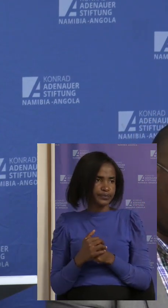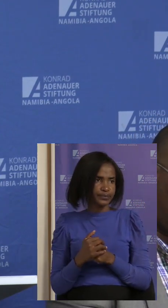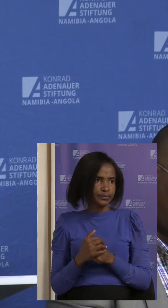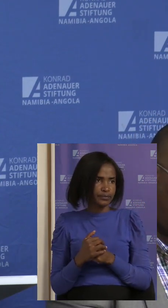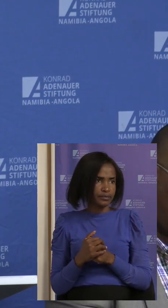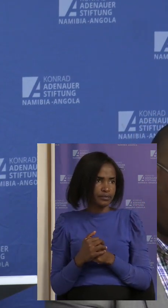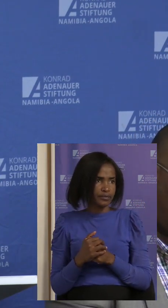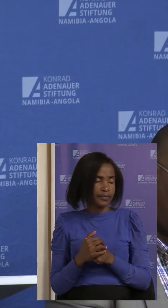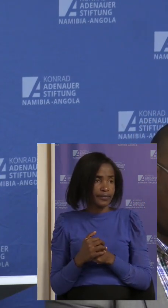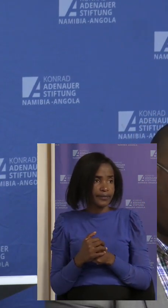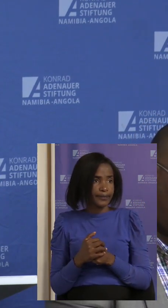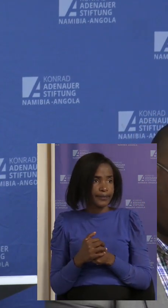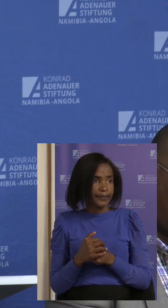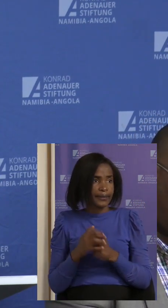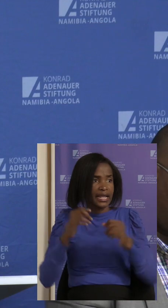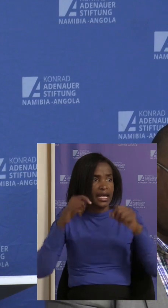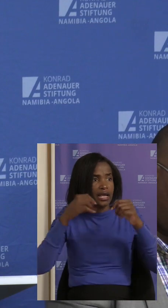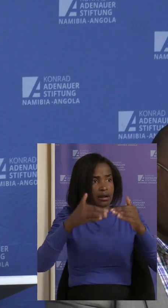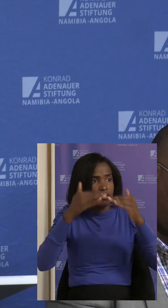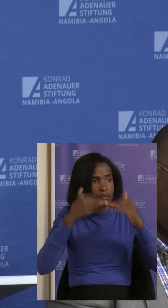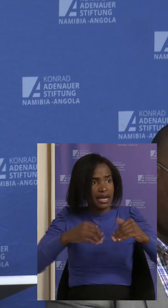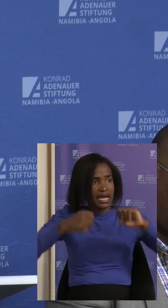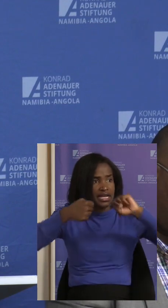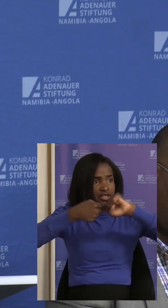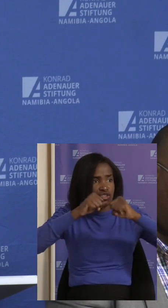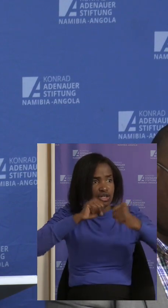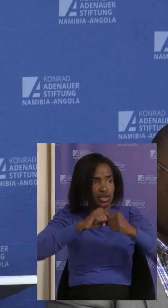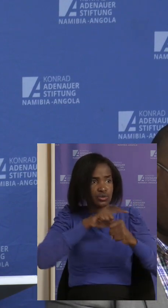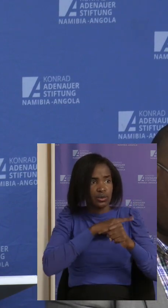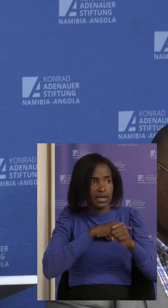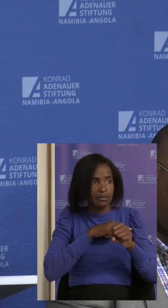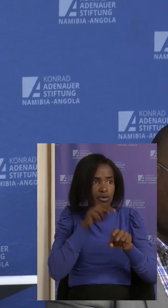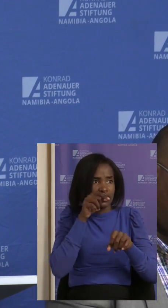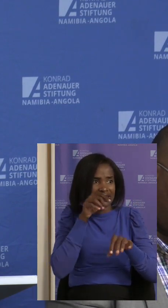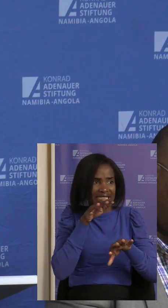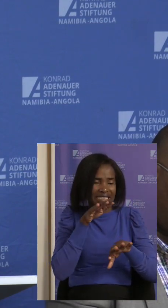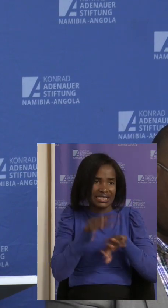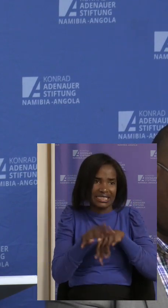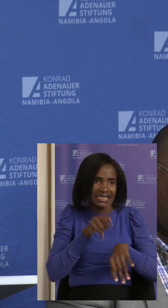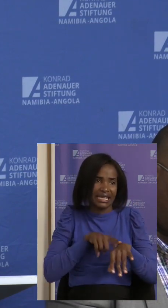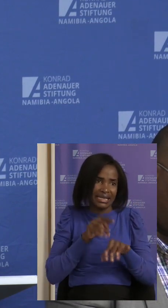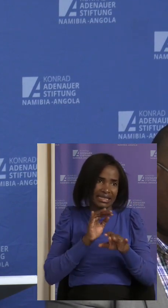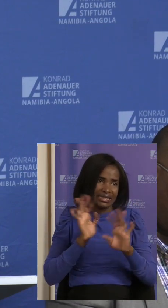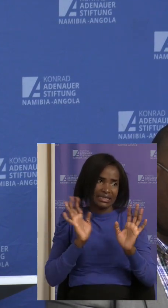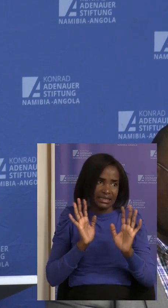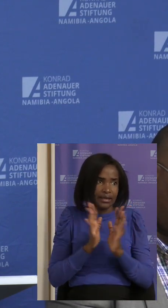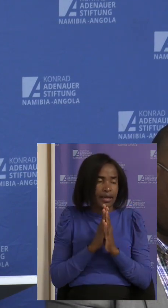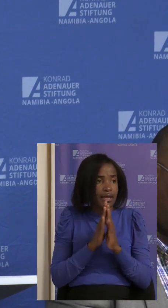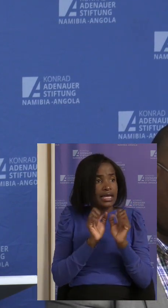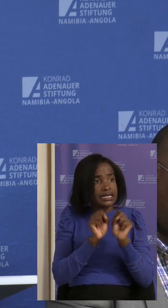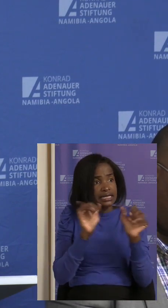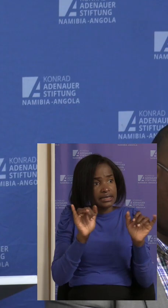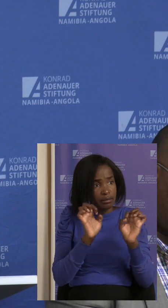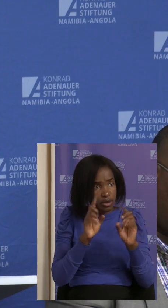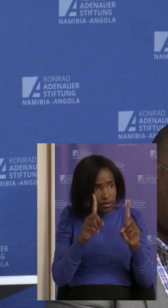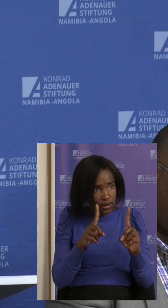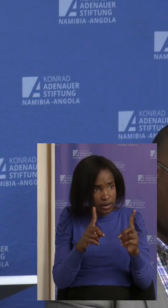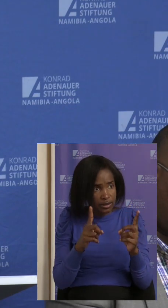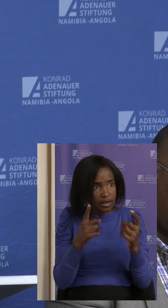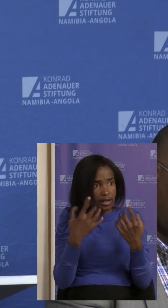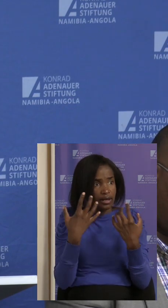I'll move on to the challenges so that I don't waste too much time. But our education system is facing